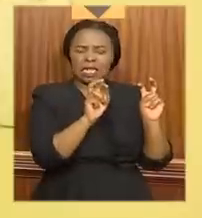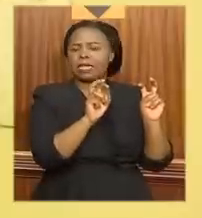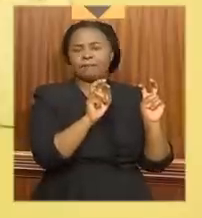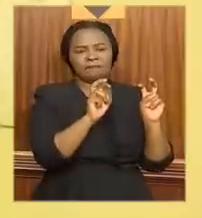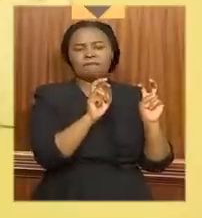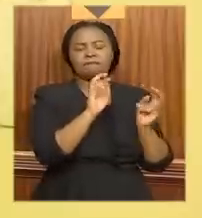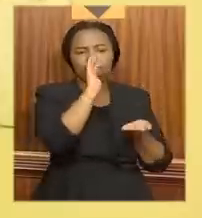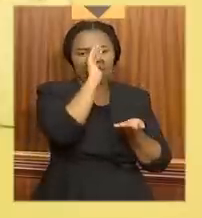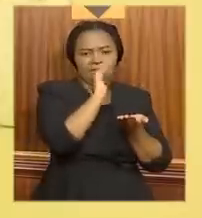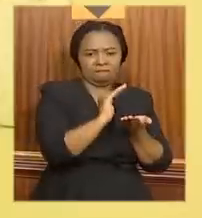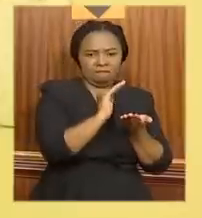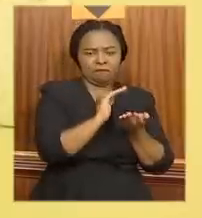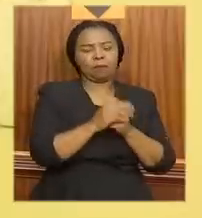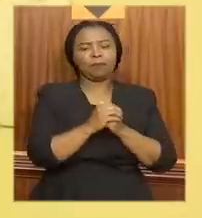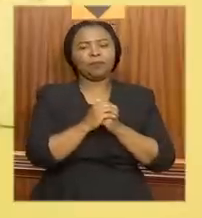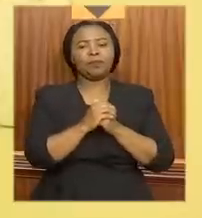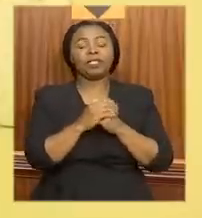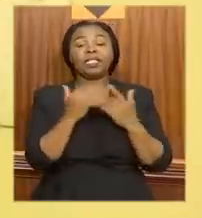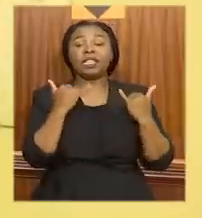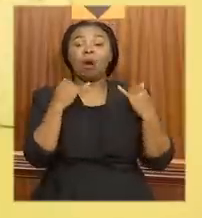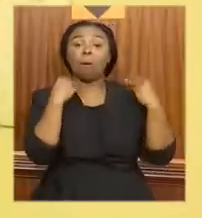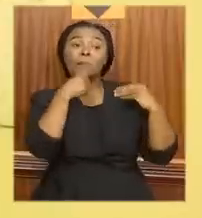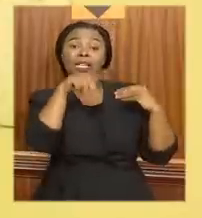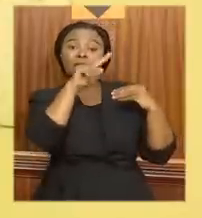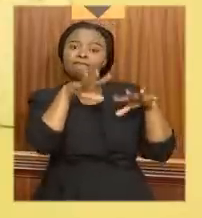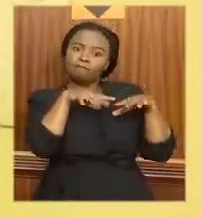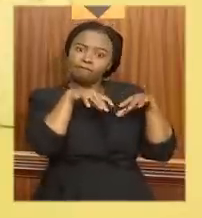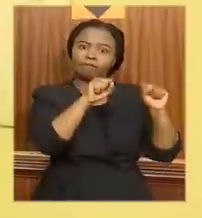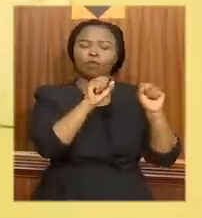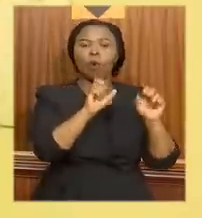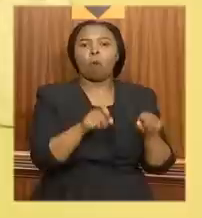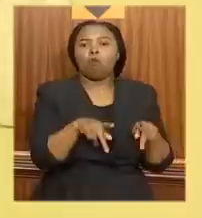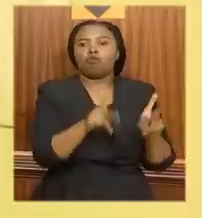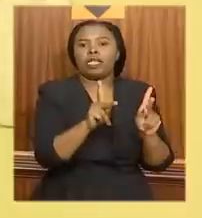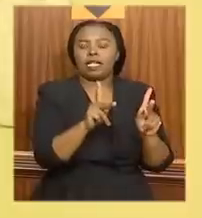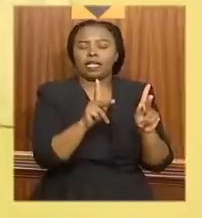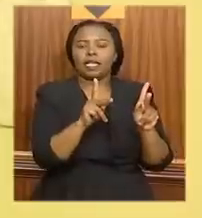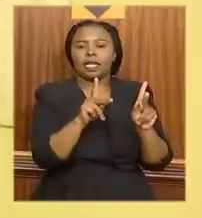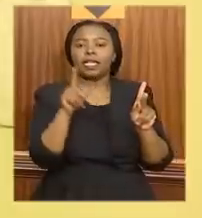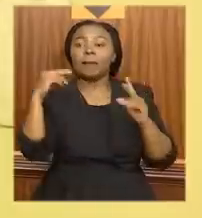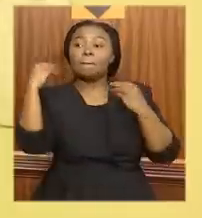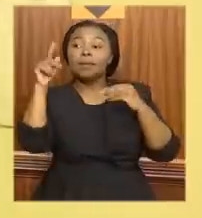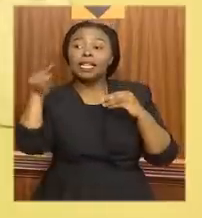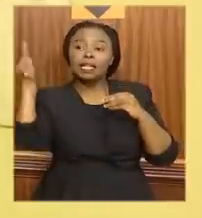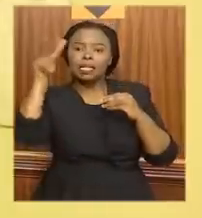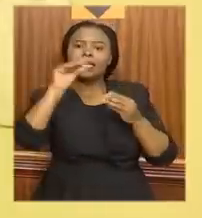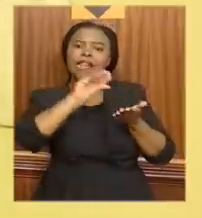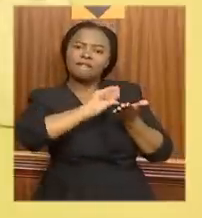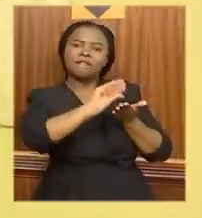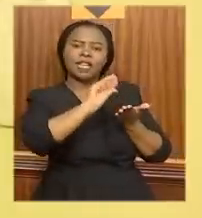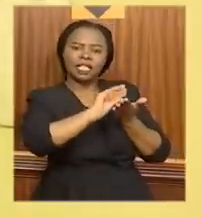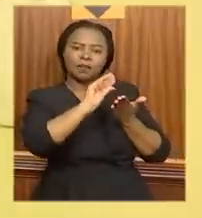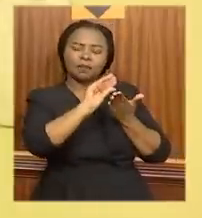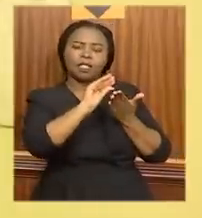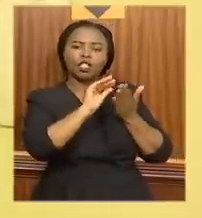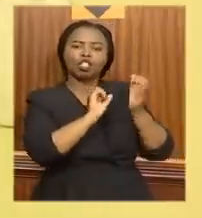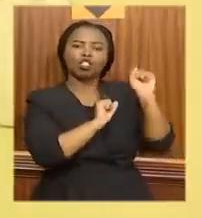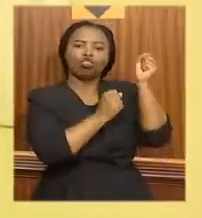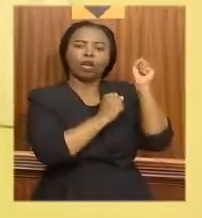Business should seize the opportunities that have been created and invest in generation projects as